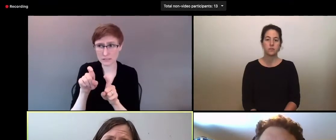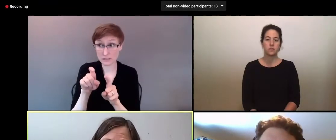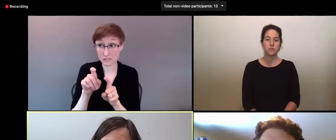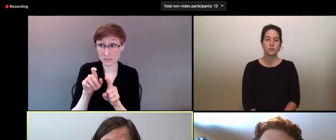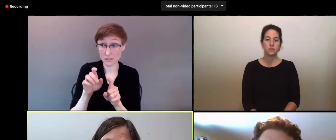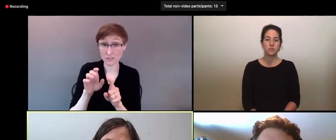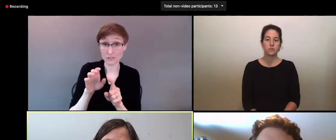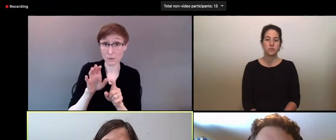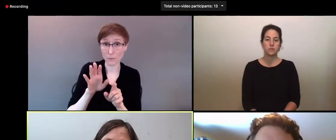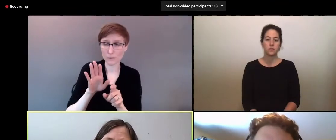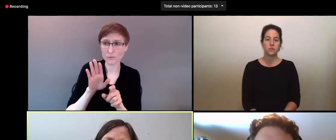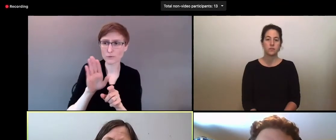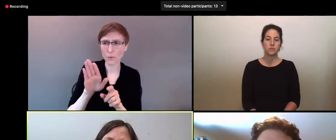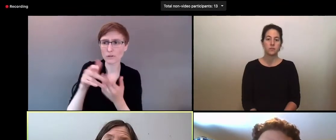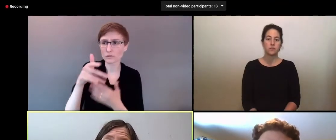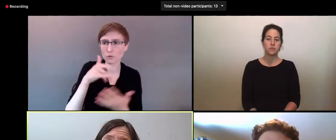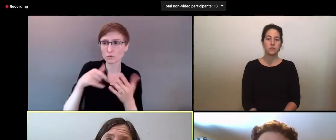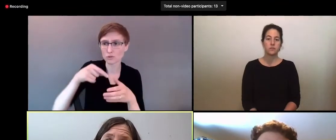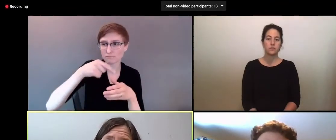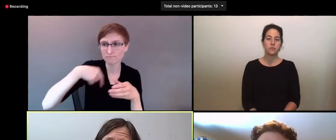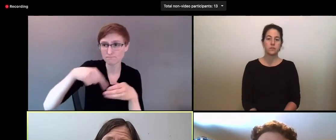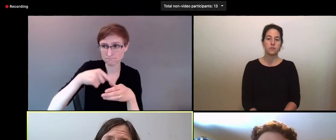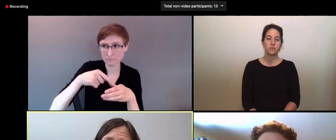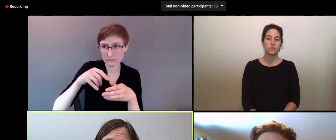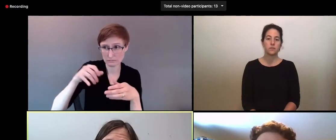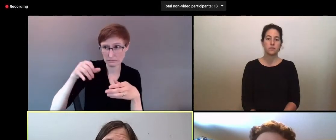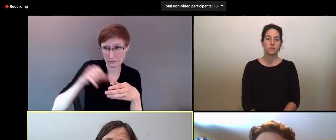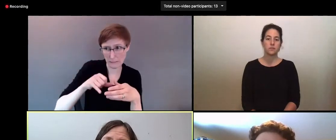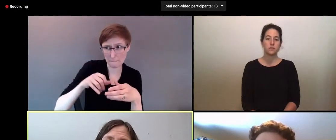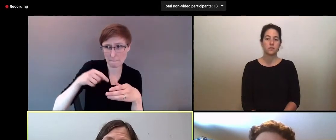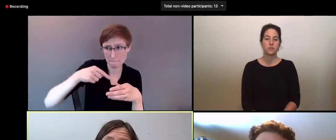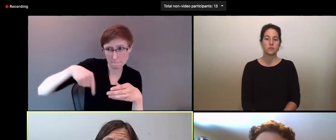join in another social circle, so that you can have assurance and